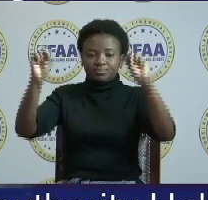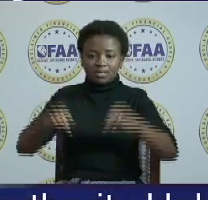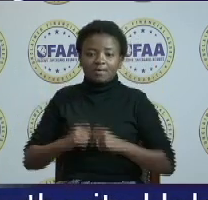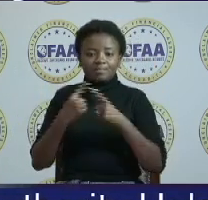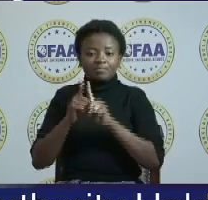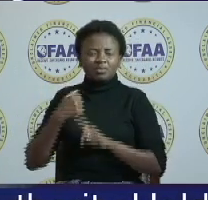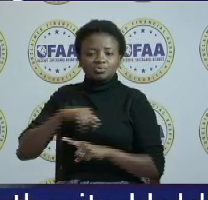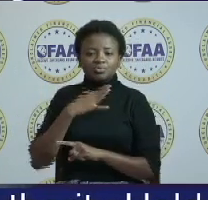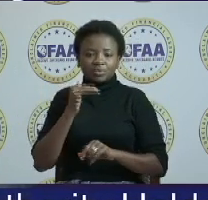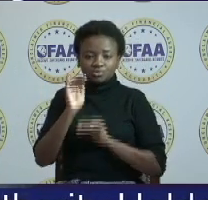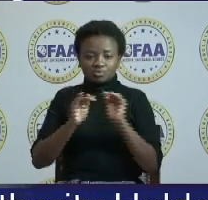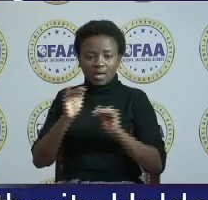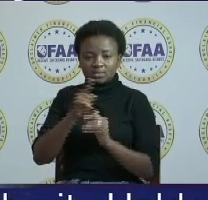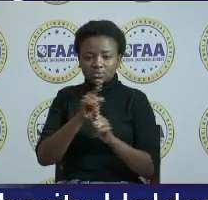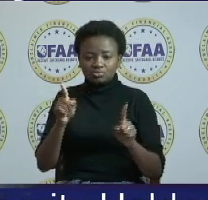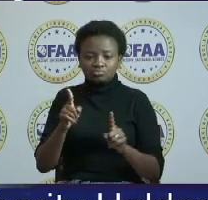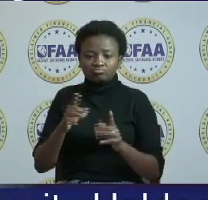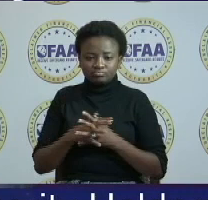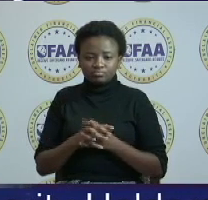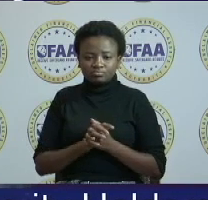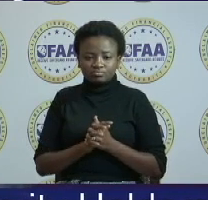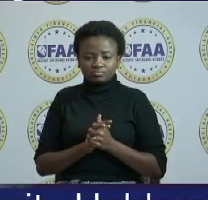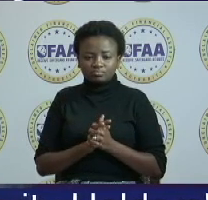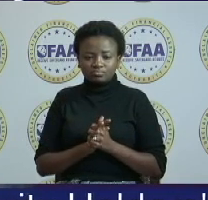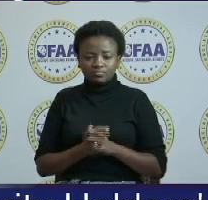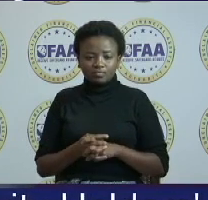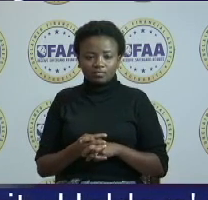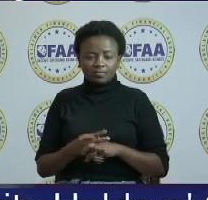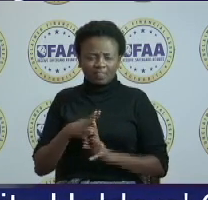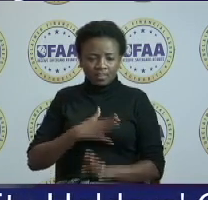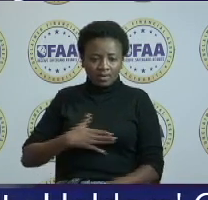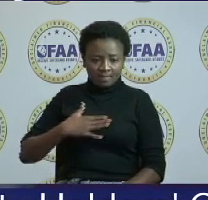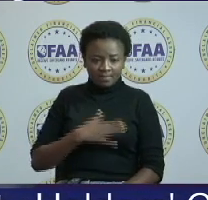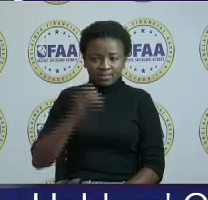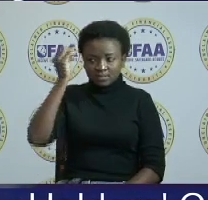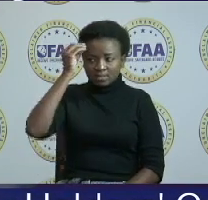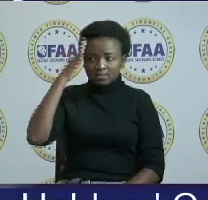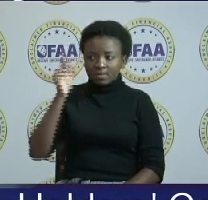want to request you as our key stakeholders, the holders. Remember, you are the ones